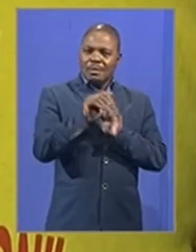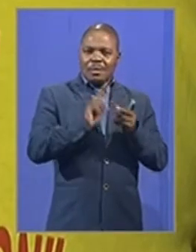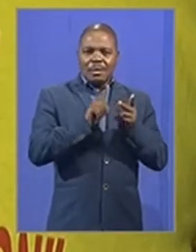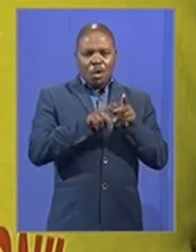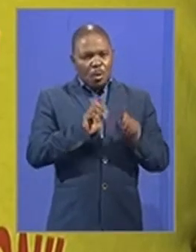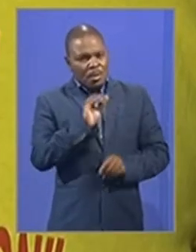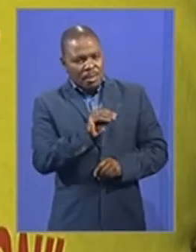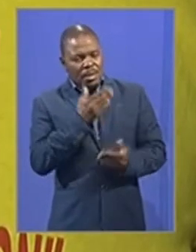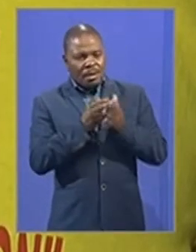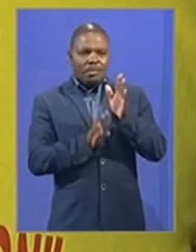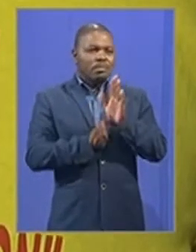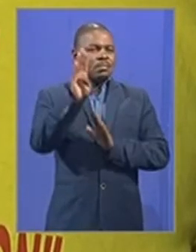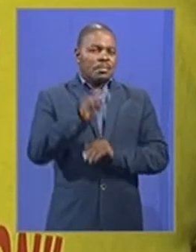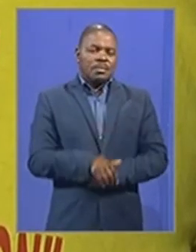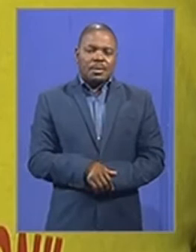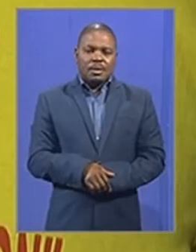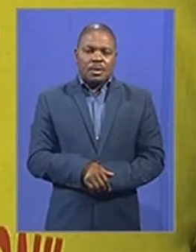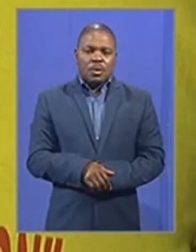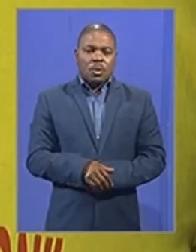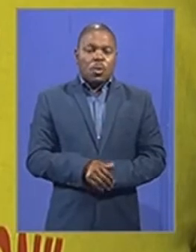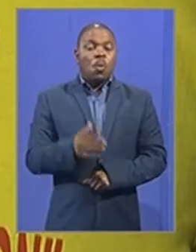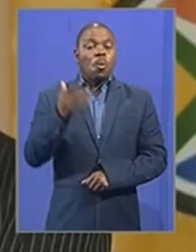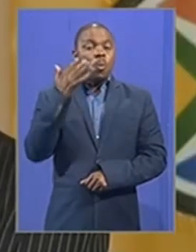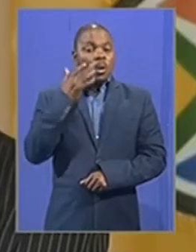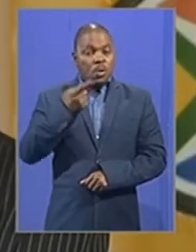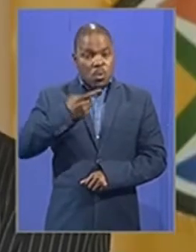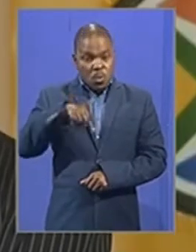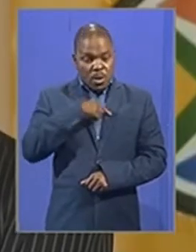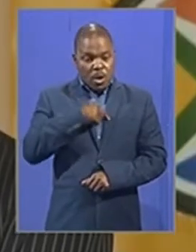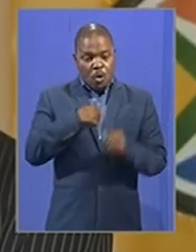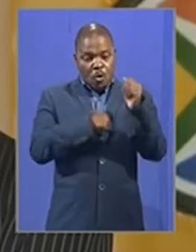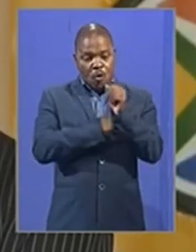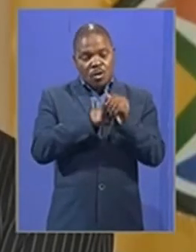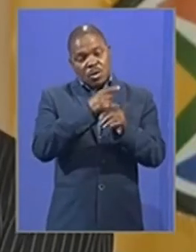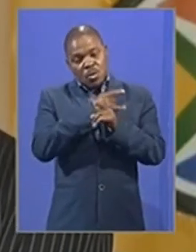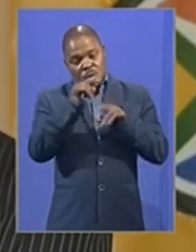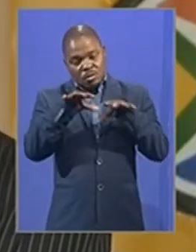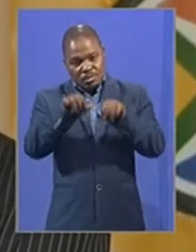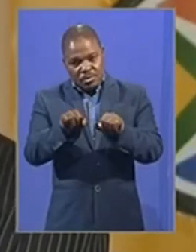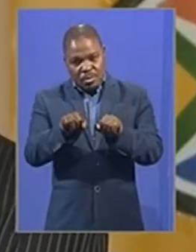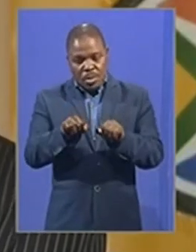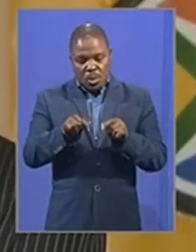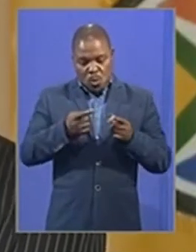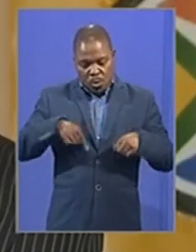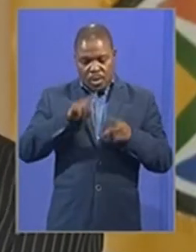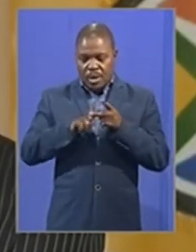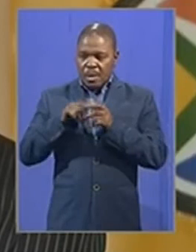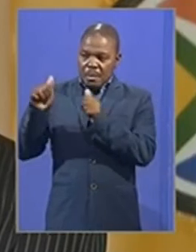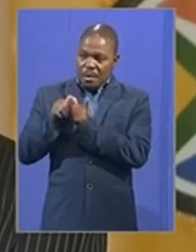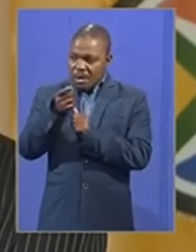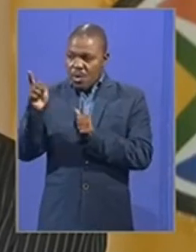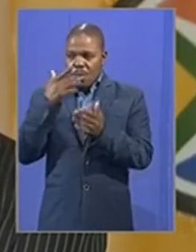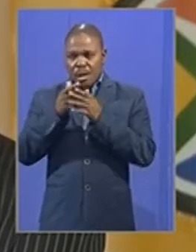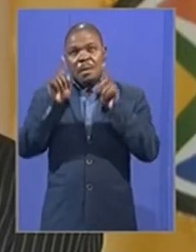make it in Joburg. When we enter the office, the coalition government and our partners, we will only agree in principle with